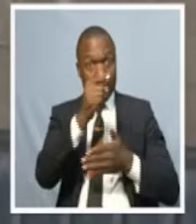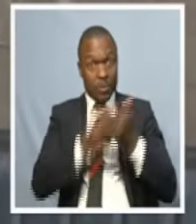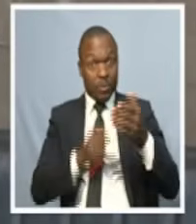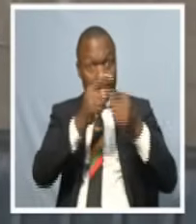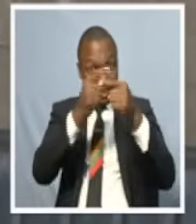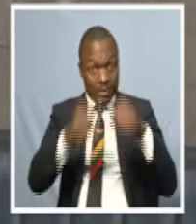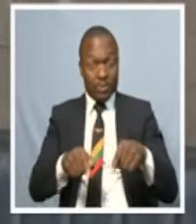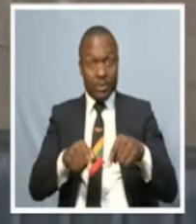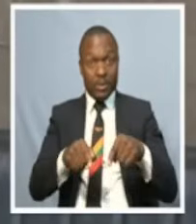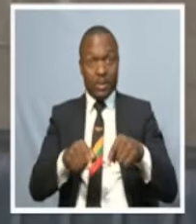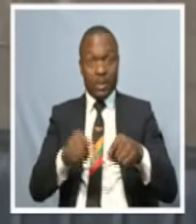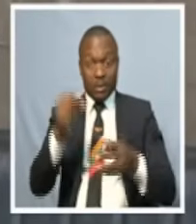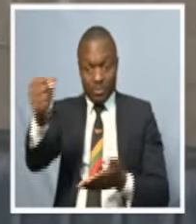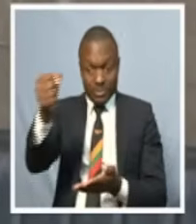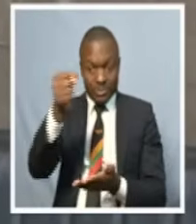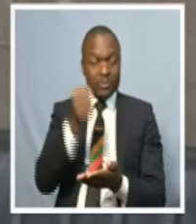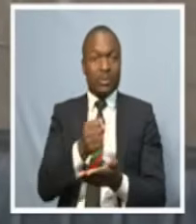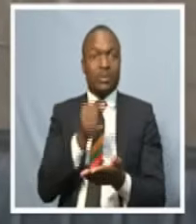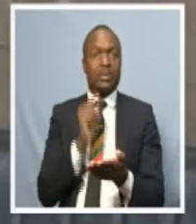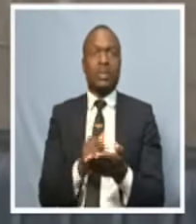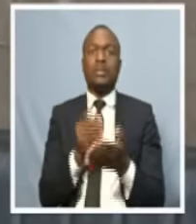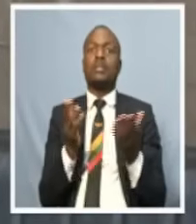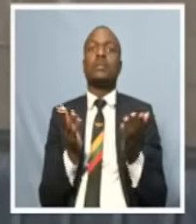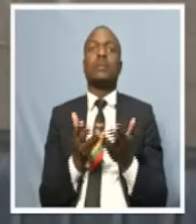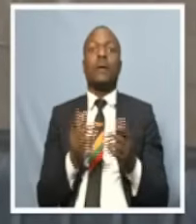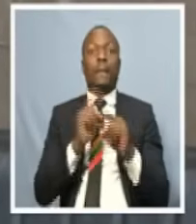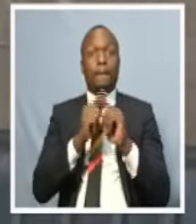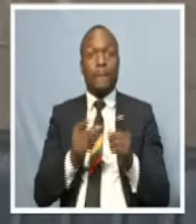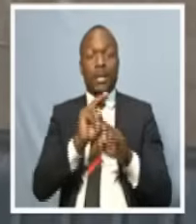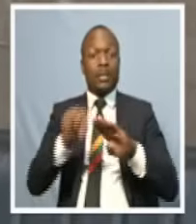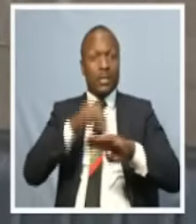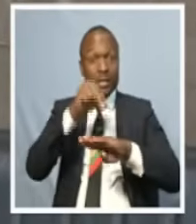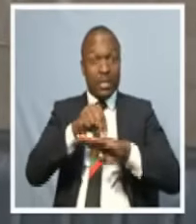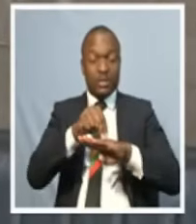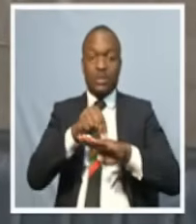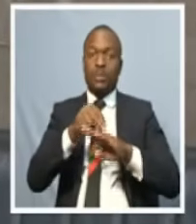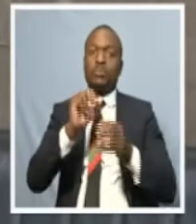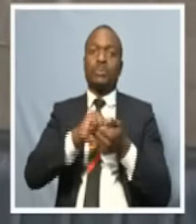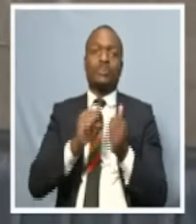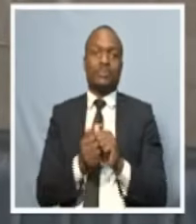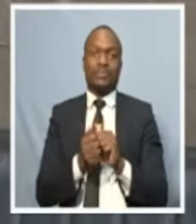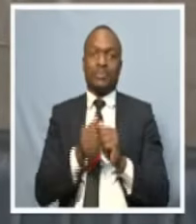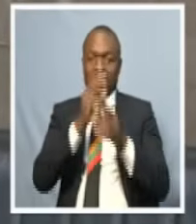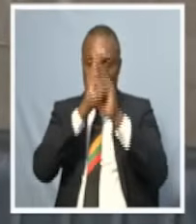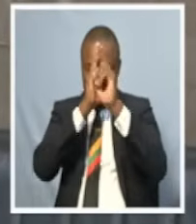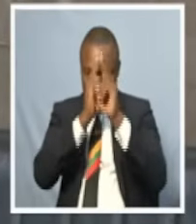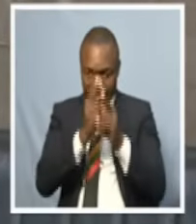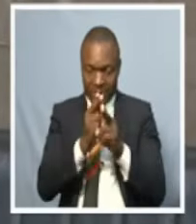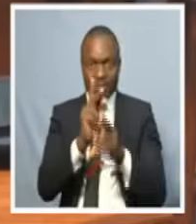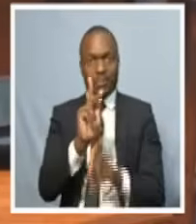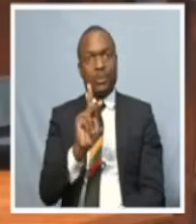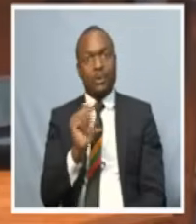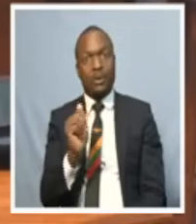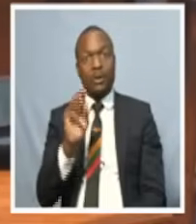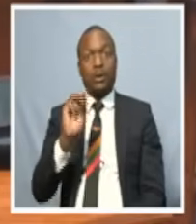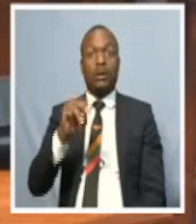has happened in this recruitment is nothing but a national scandal. The Honorable Member for